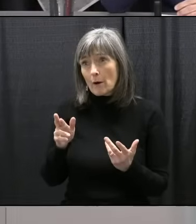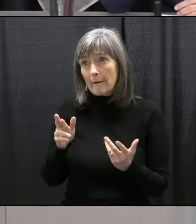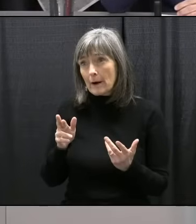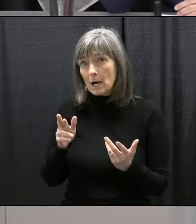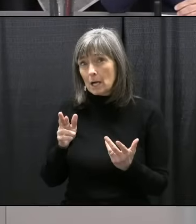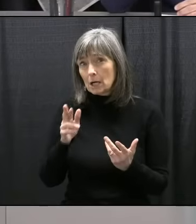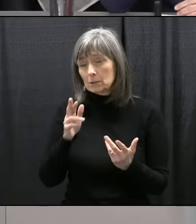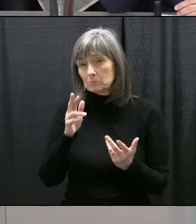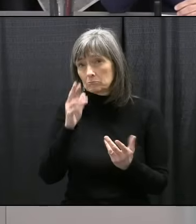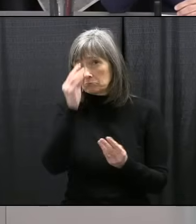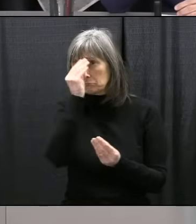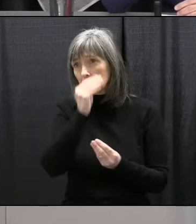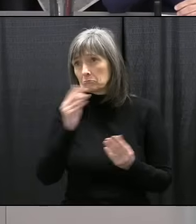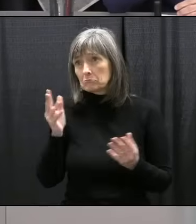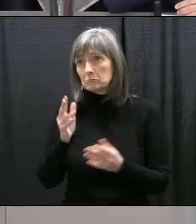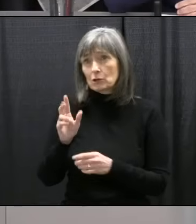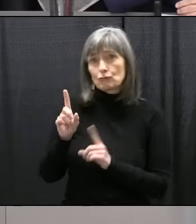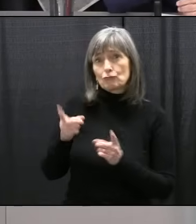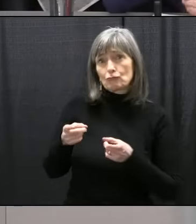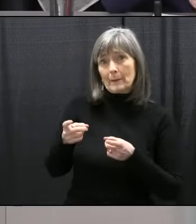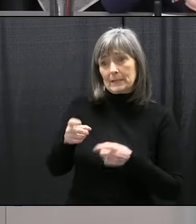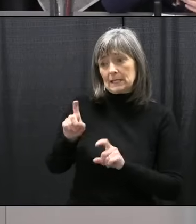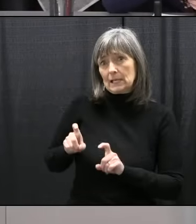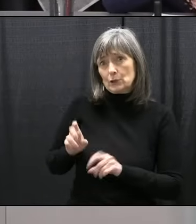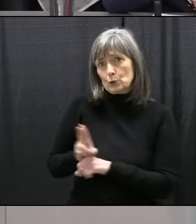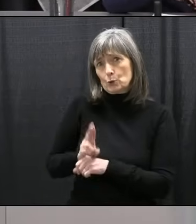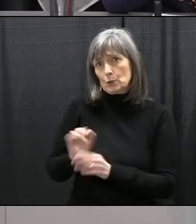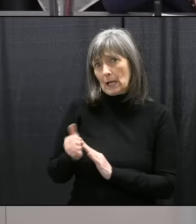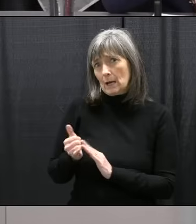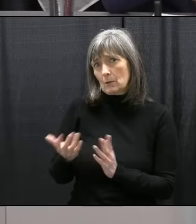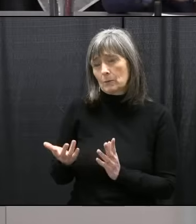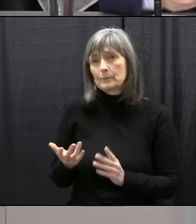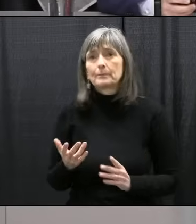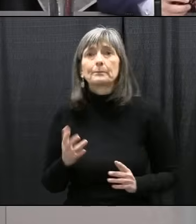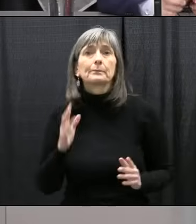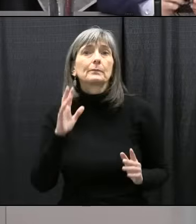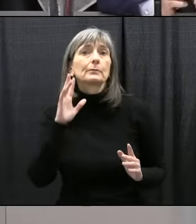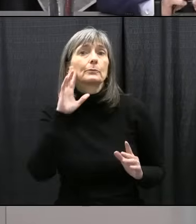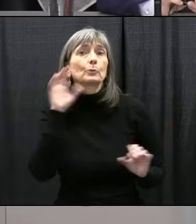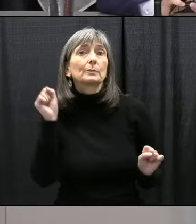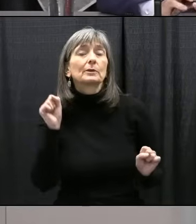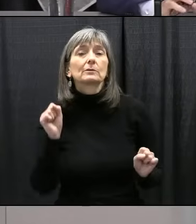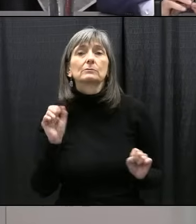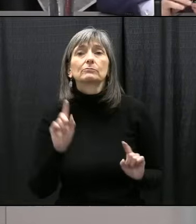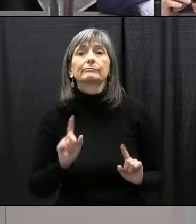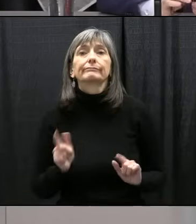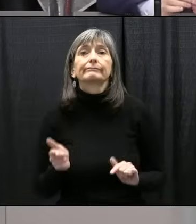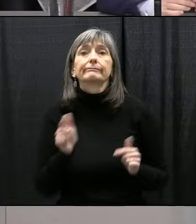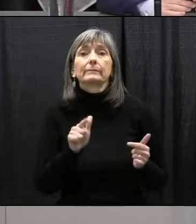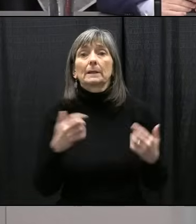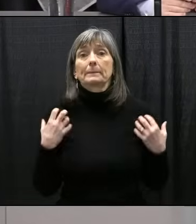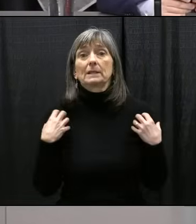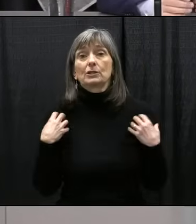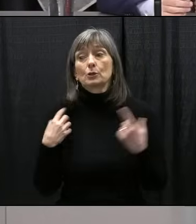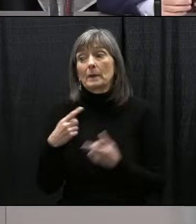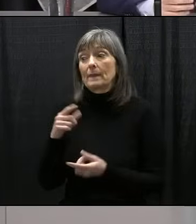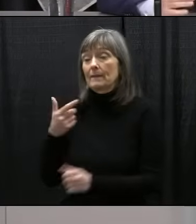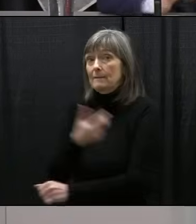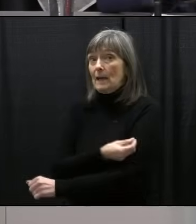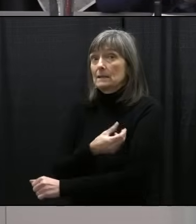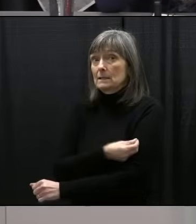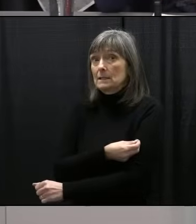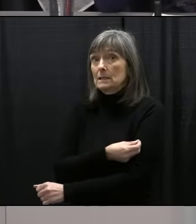the province might be able to use those rapid tests. Well, we'll throw it over to the minister, but the vaccines are on